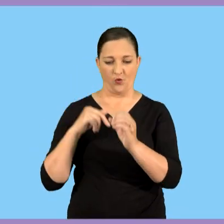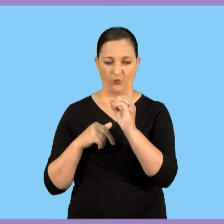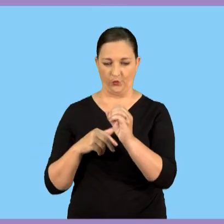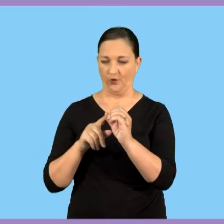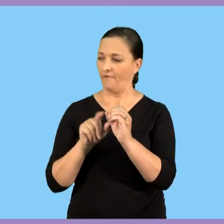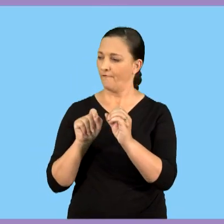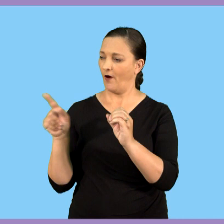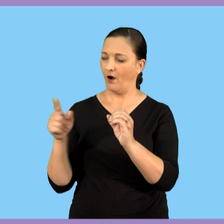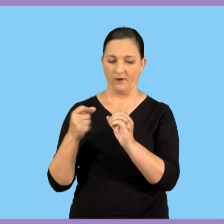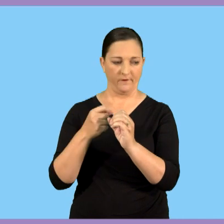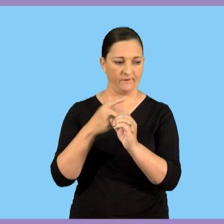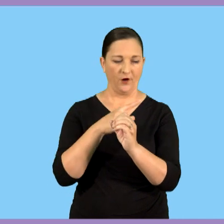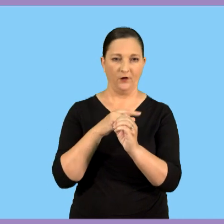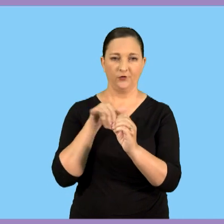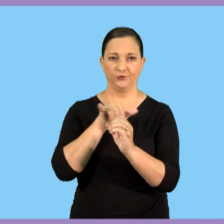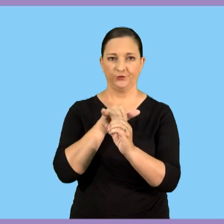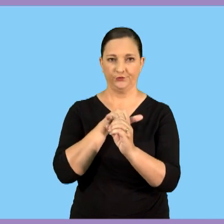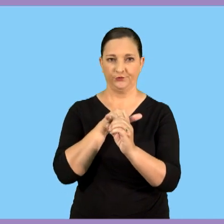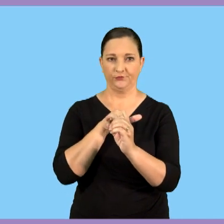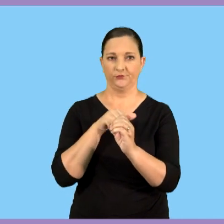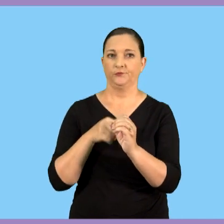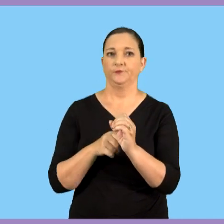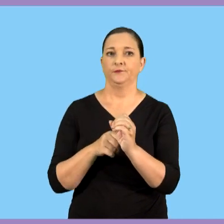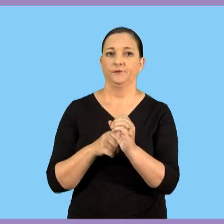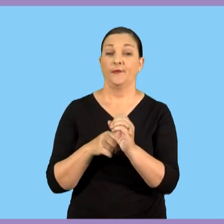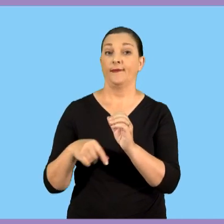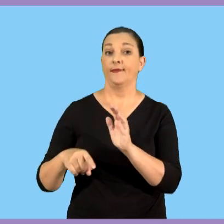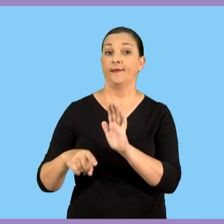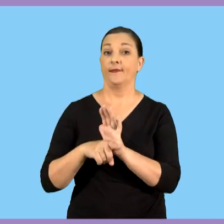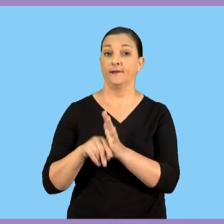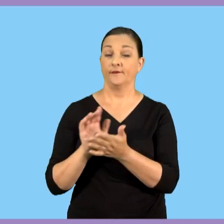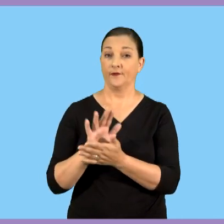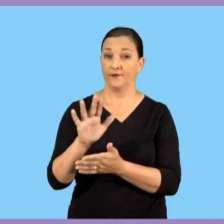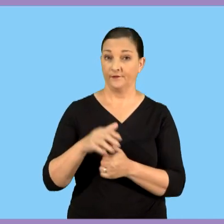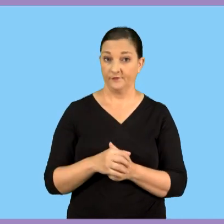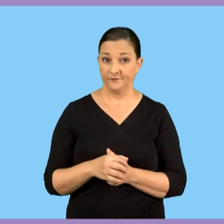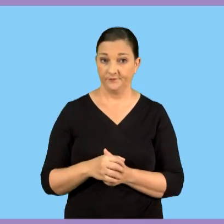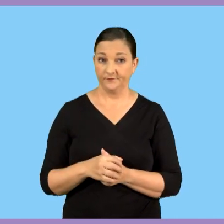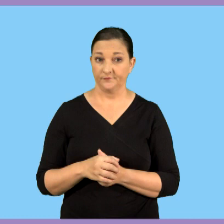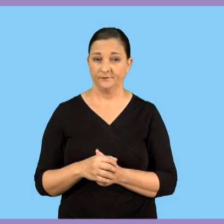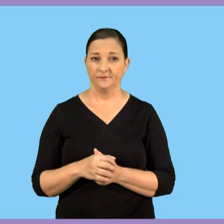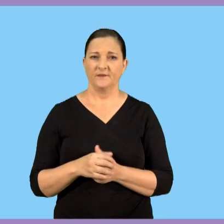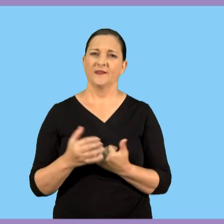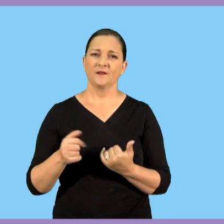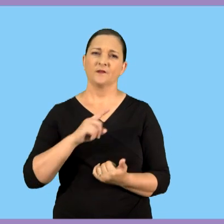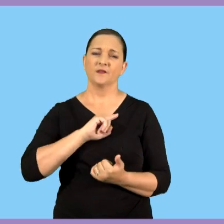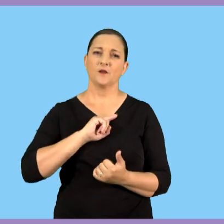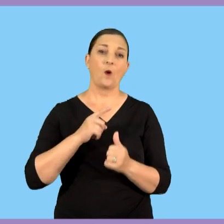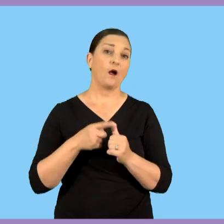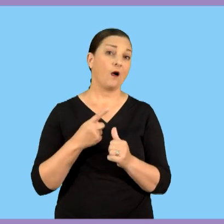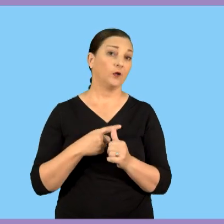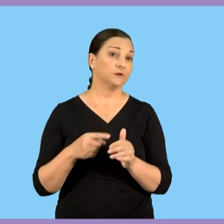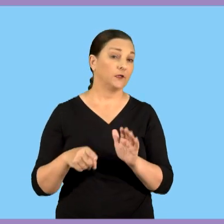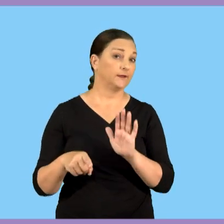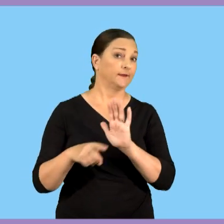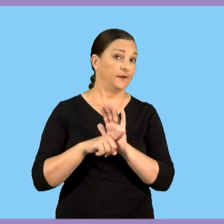away from the 0 on our number line, and that is the negative 15. So that means my answer is going to be negative,